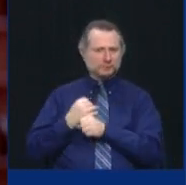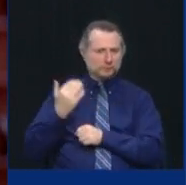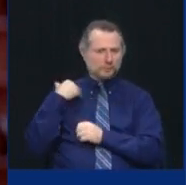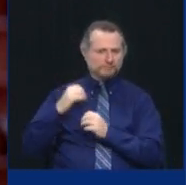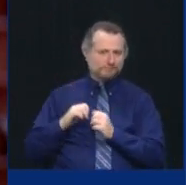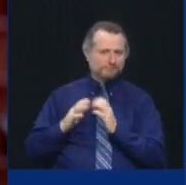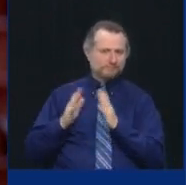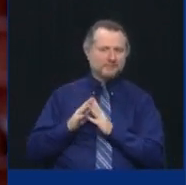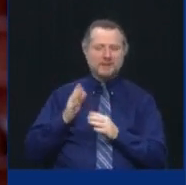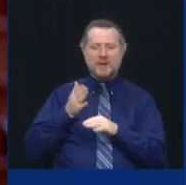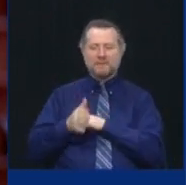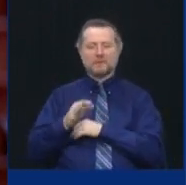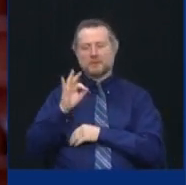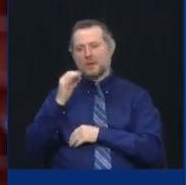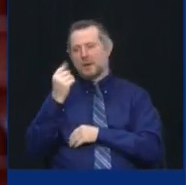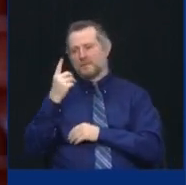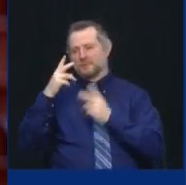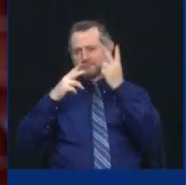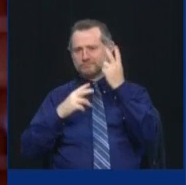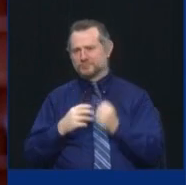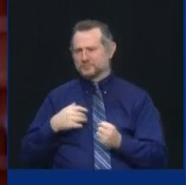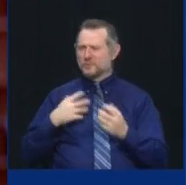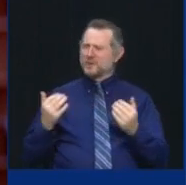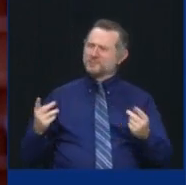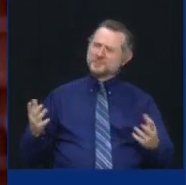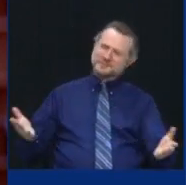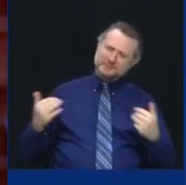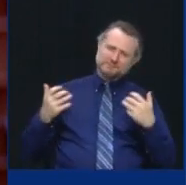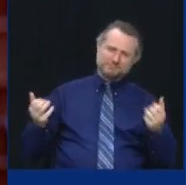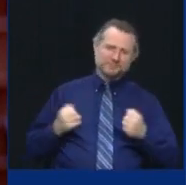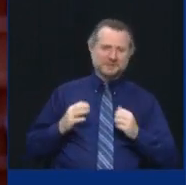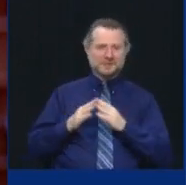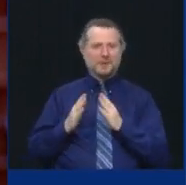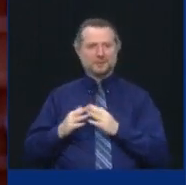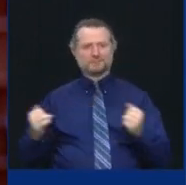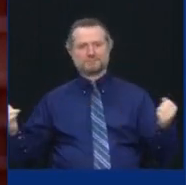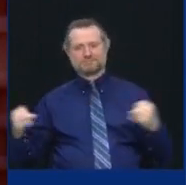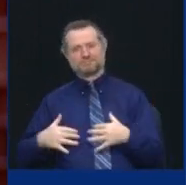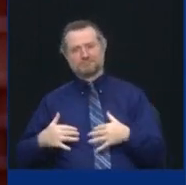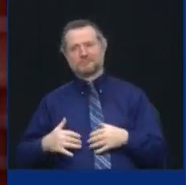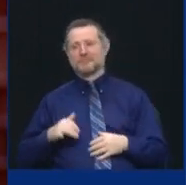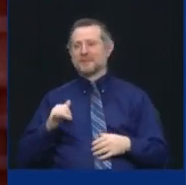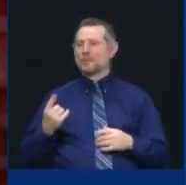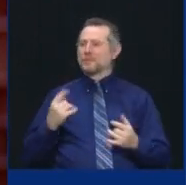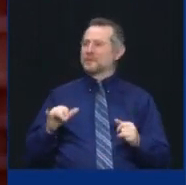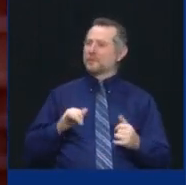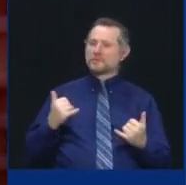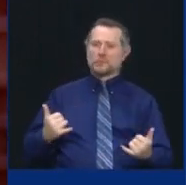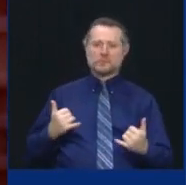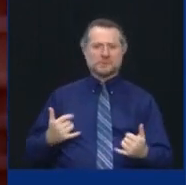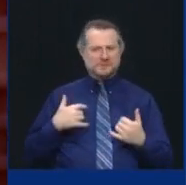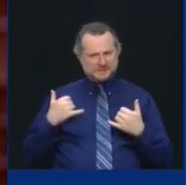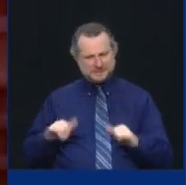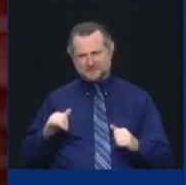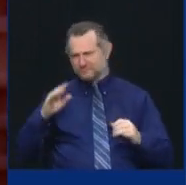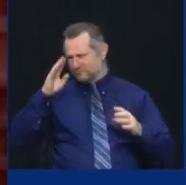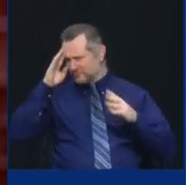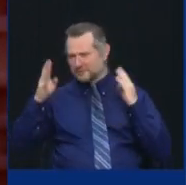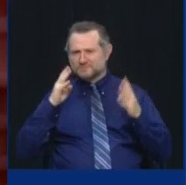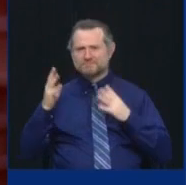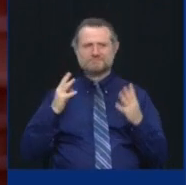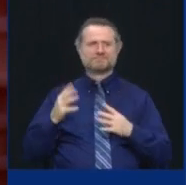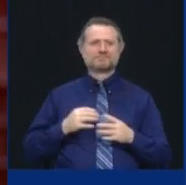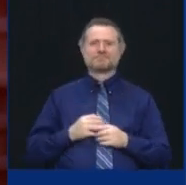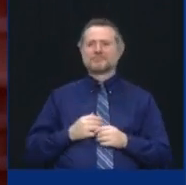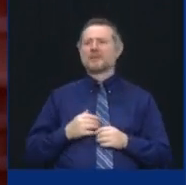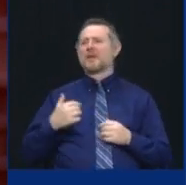people back downtown. Not unlike today, there was a need to rebuild and reimagine New York. We wanted to unite